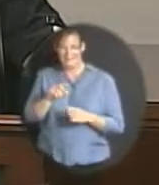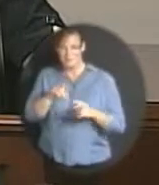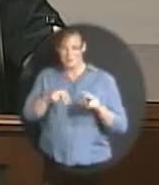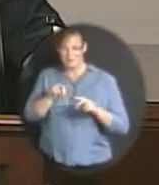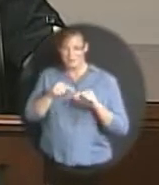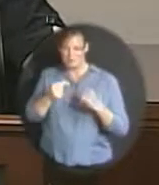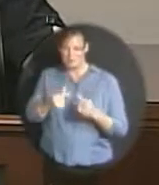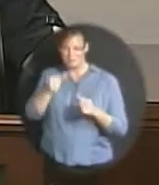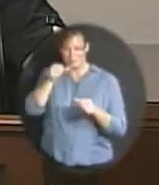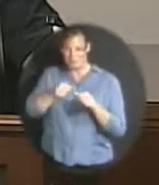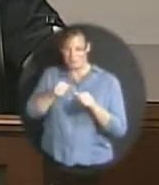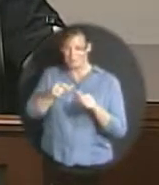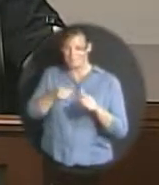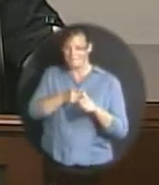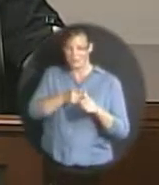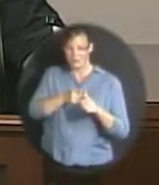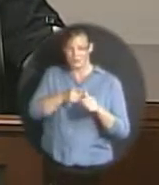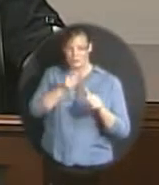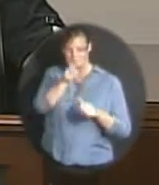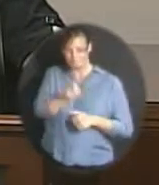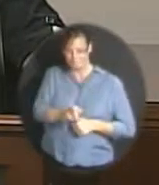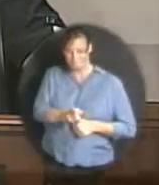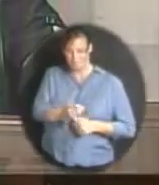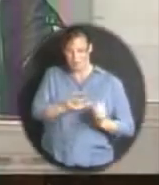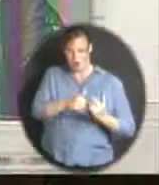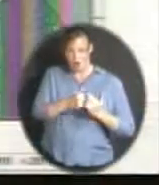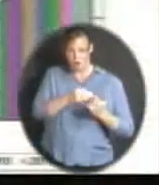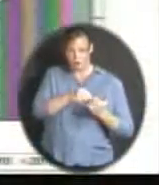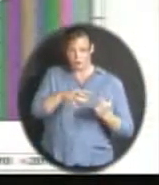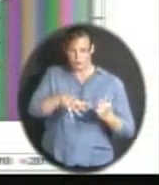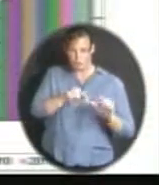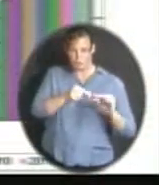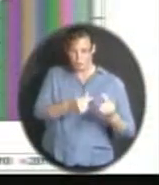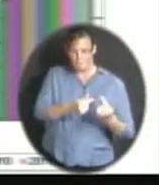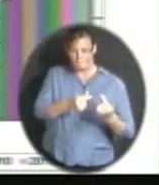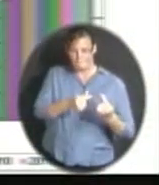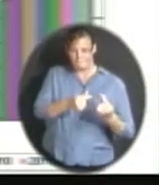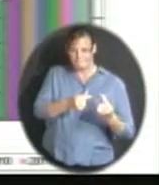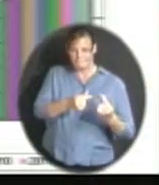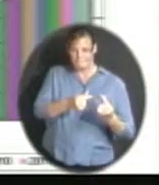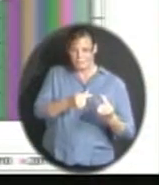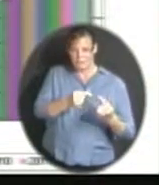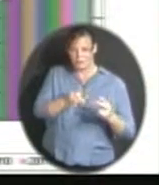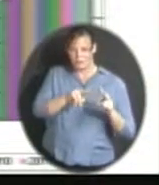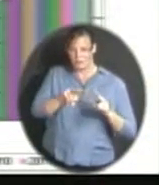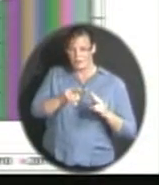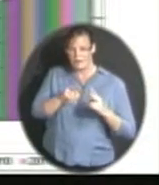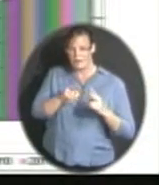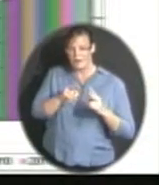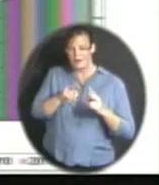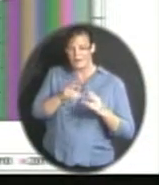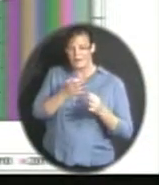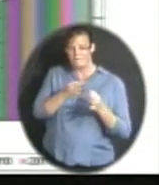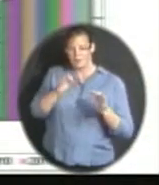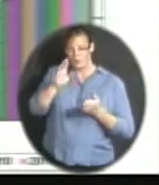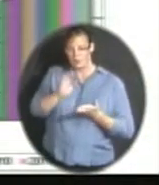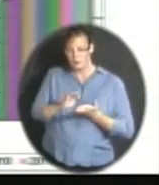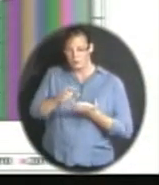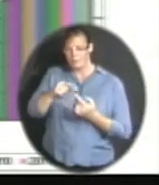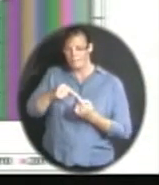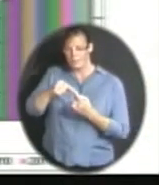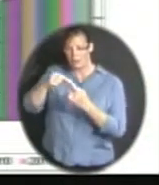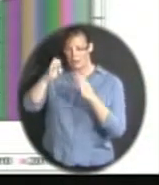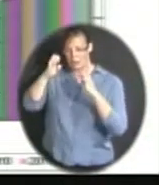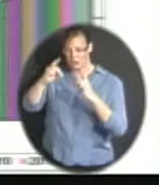groups, keep in mind the first set of bars represents the all student group. But as you look at free reduced, our special education students and our